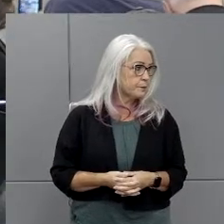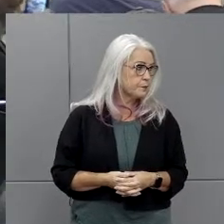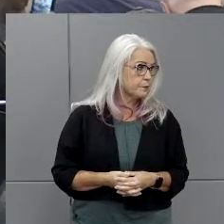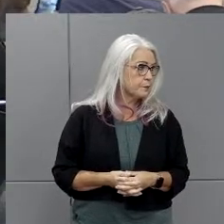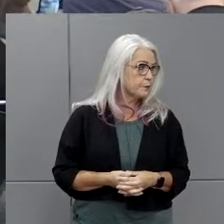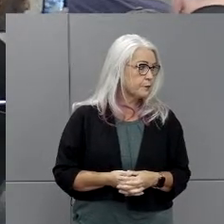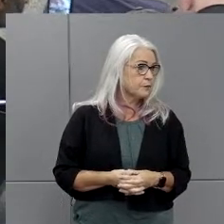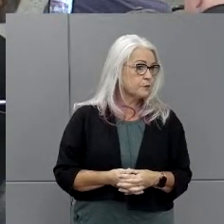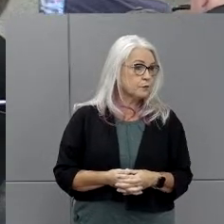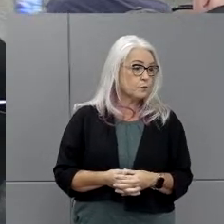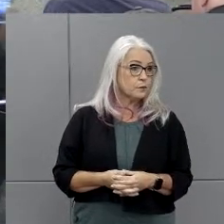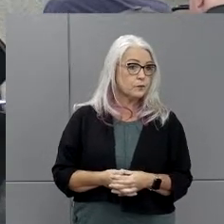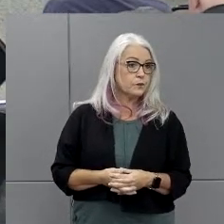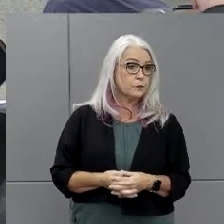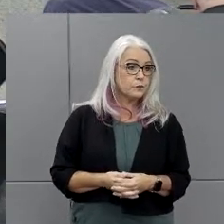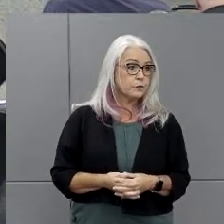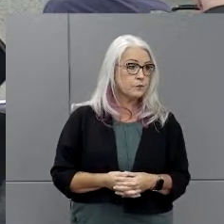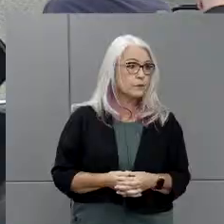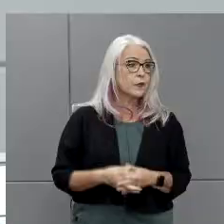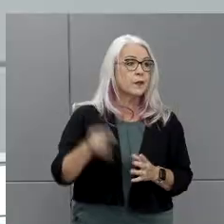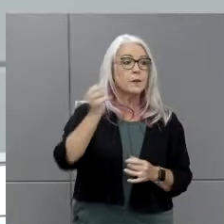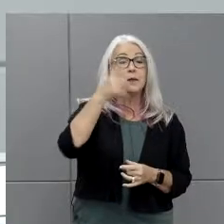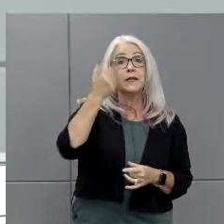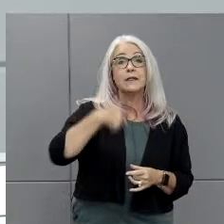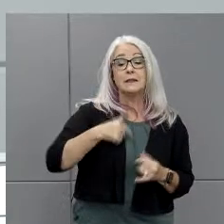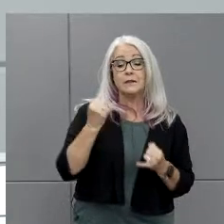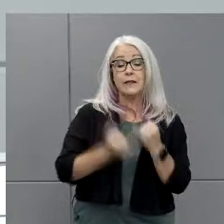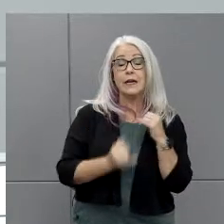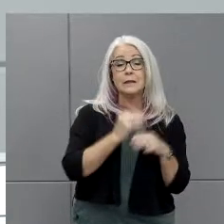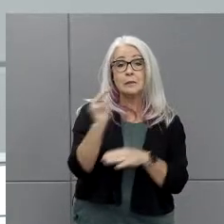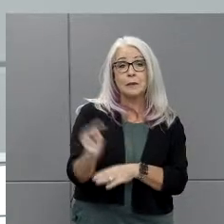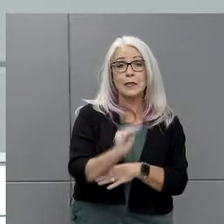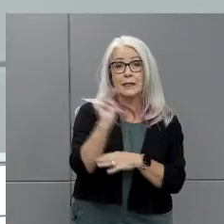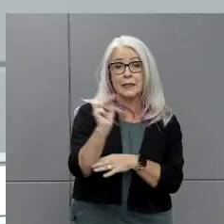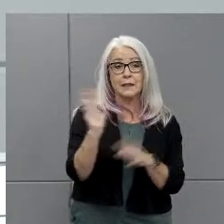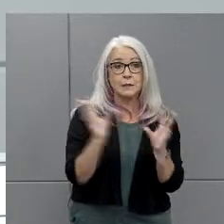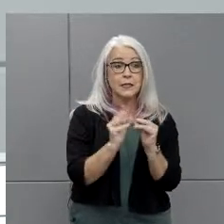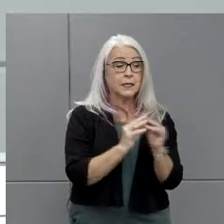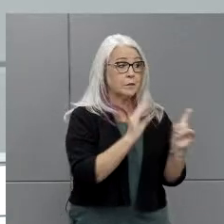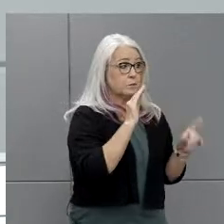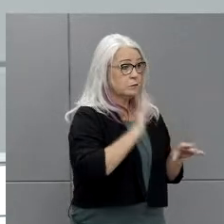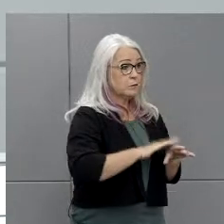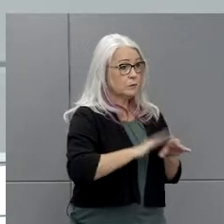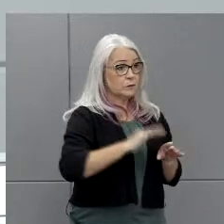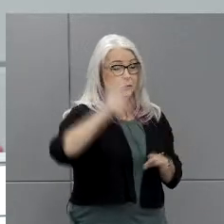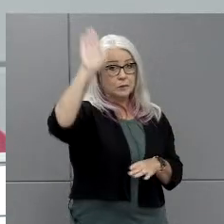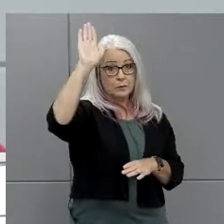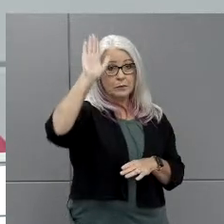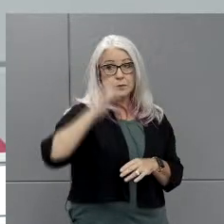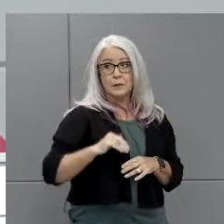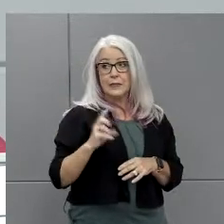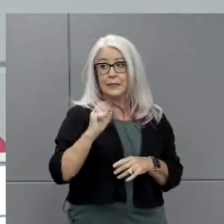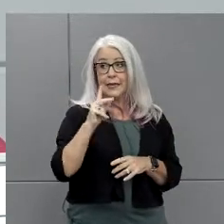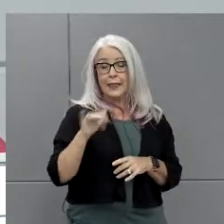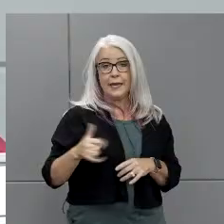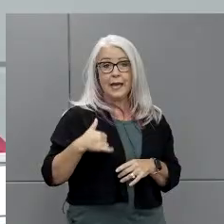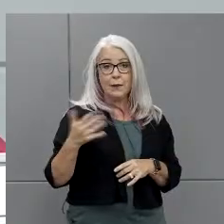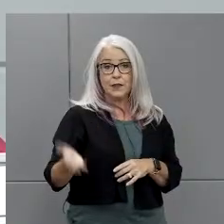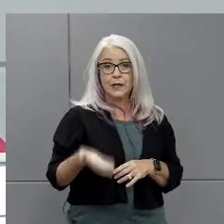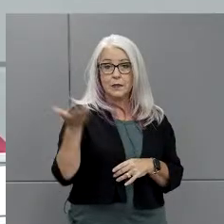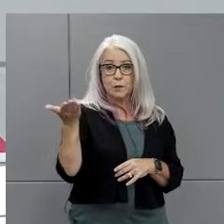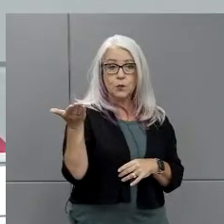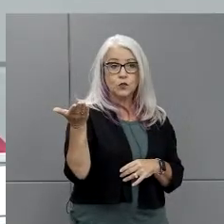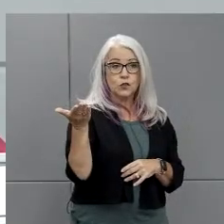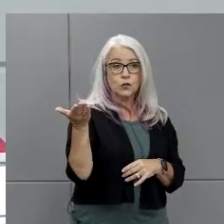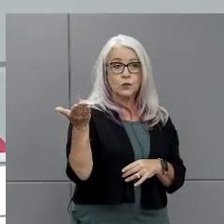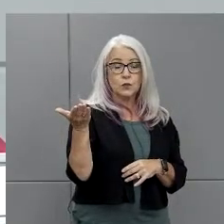Okay, since this is a resumption of last Monday's meeting, Mr. Chair, yes. I'd like to make a motion pertinent to